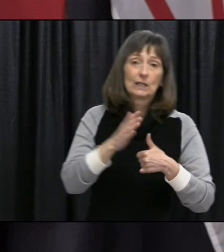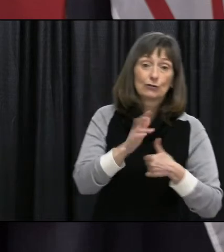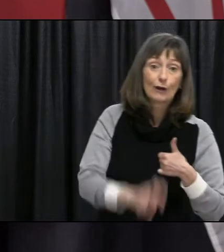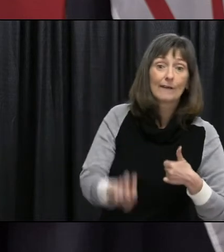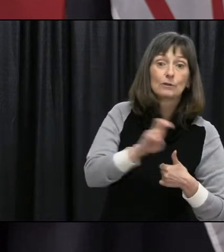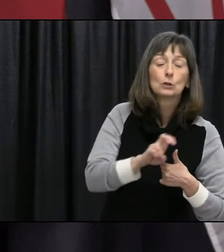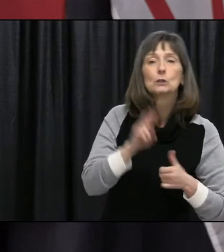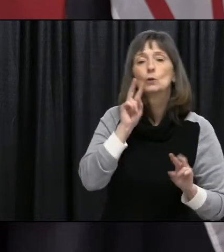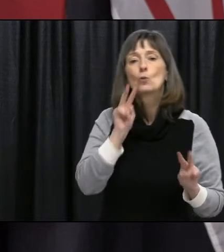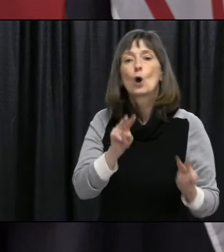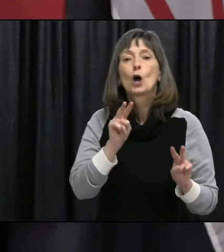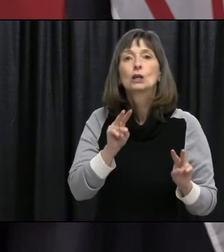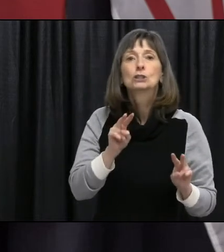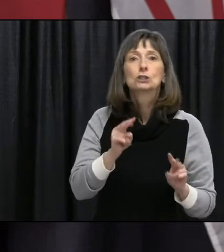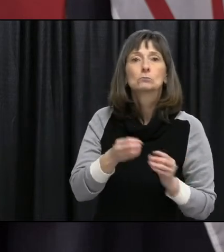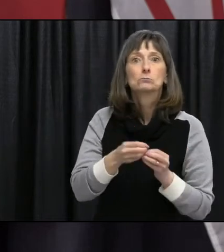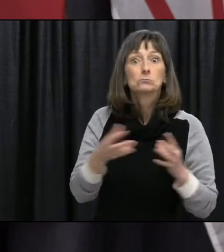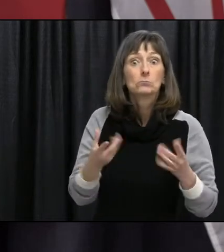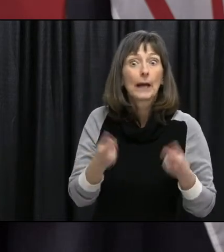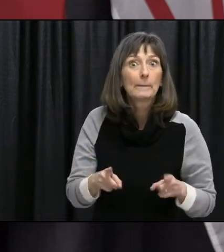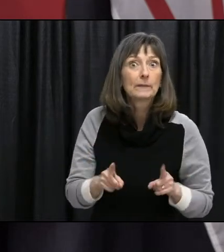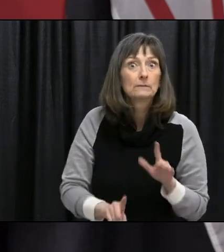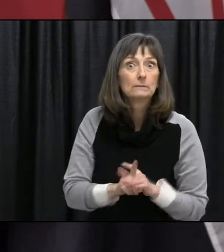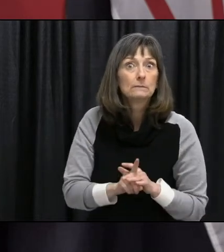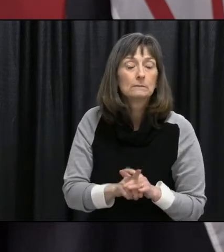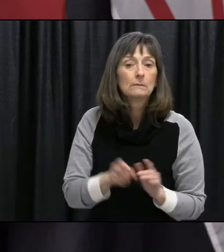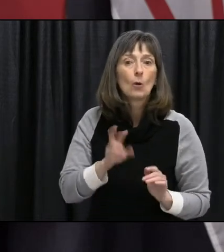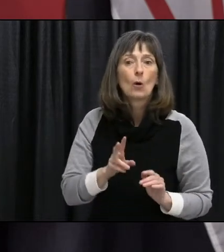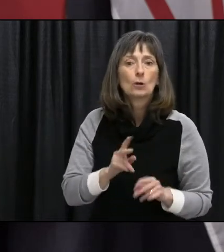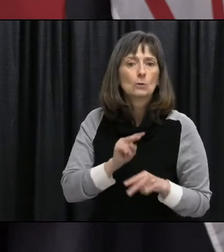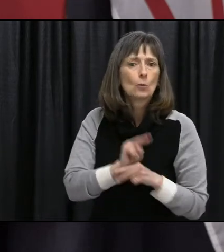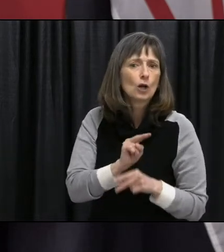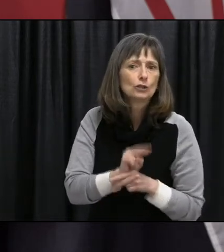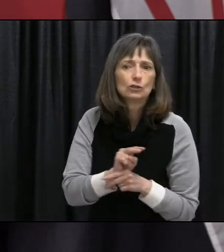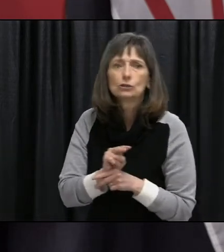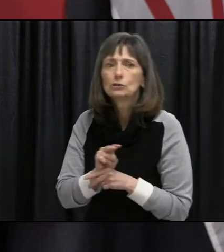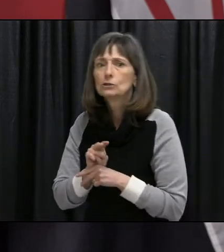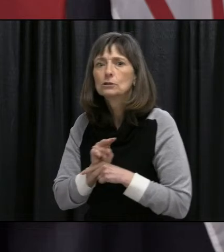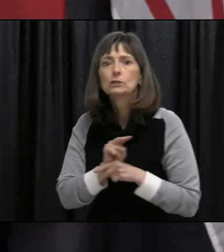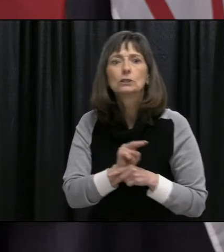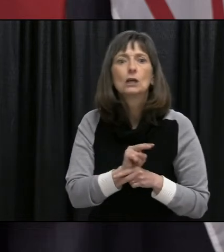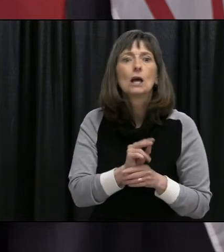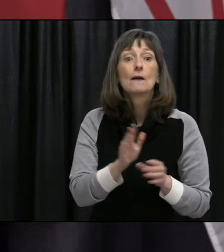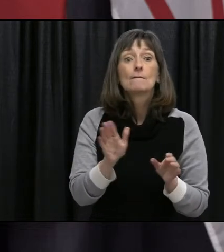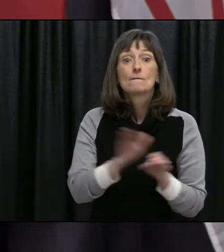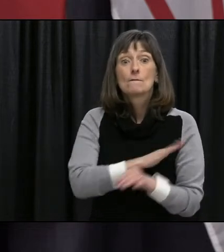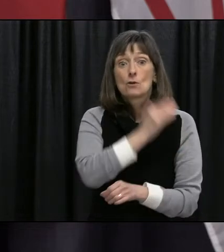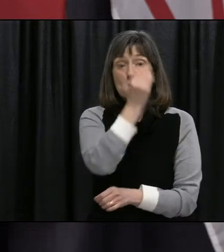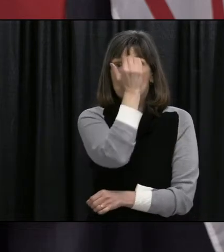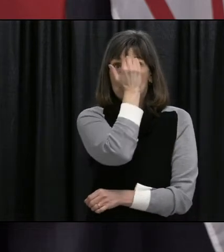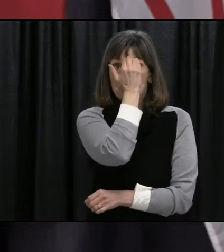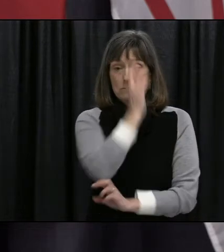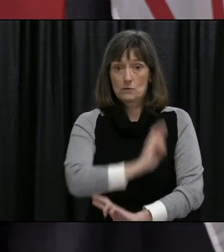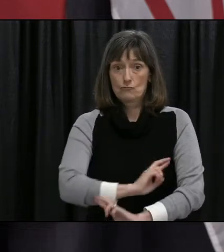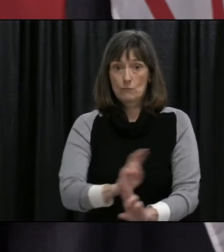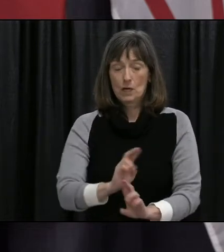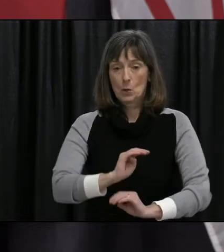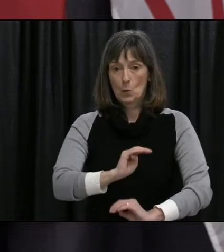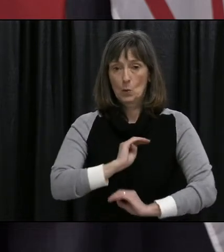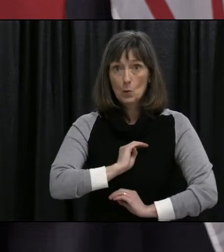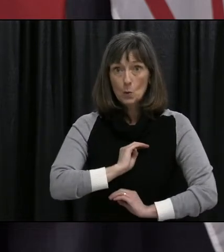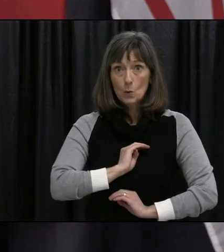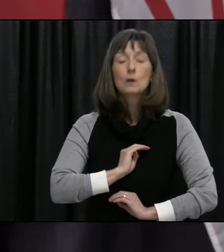incubation periods of this virus, allow that to occur, get the necessary feedback before we start expanding and relaxing the